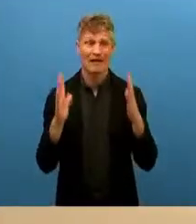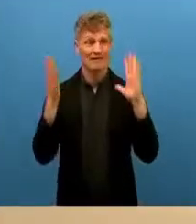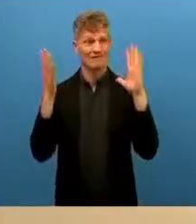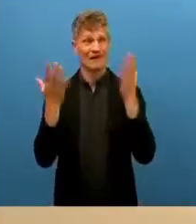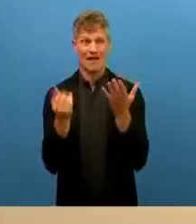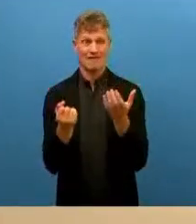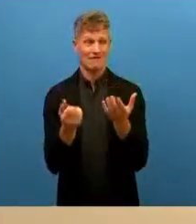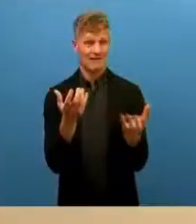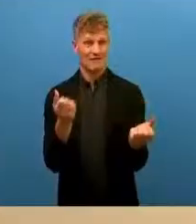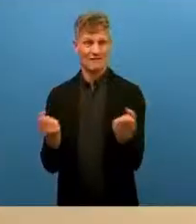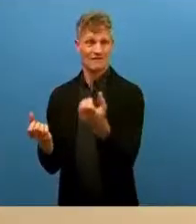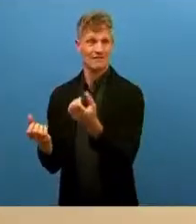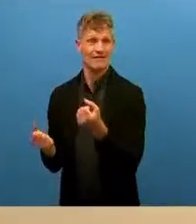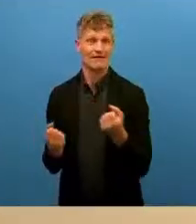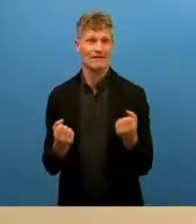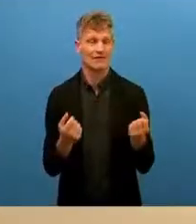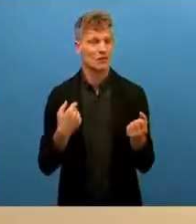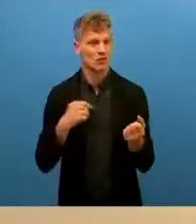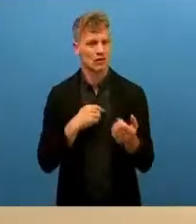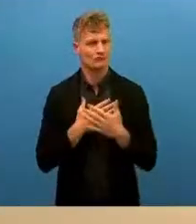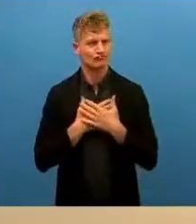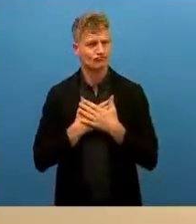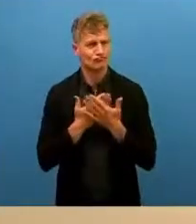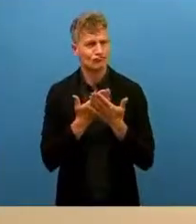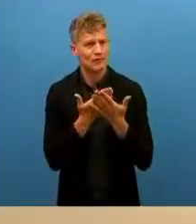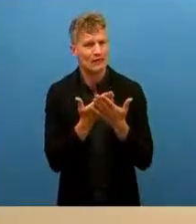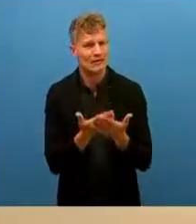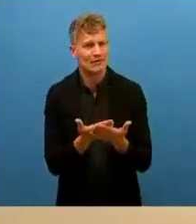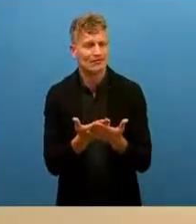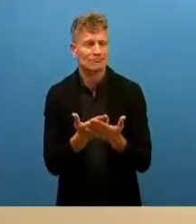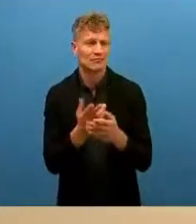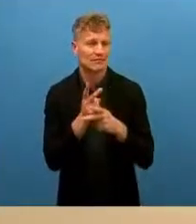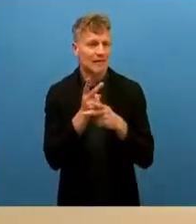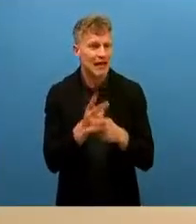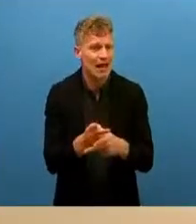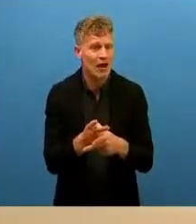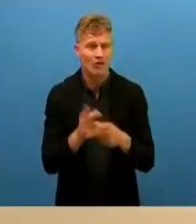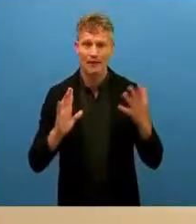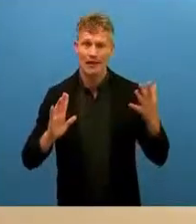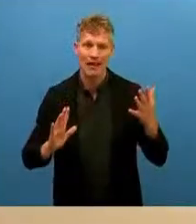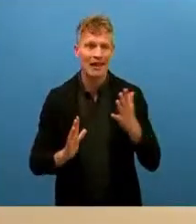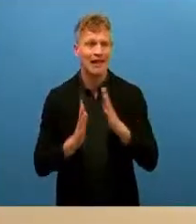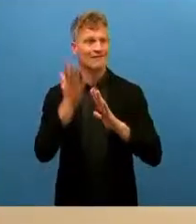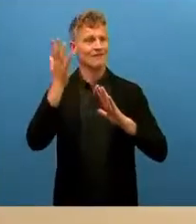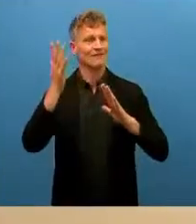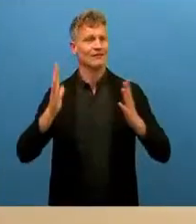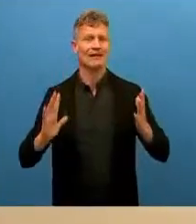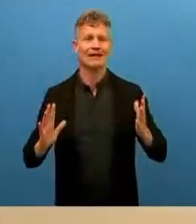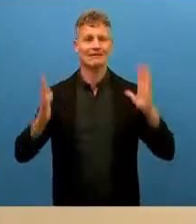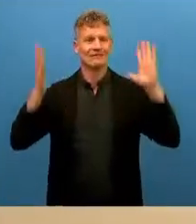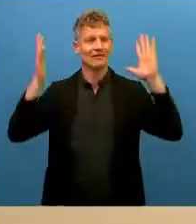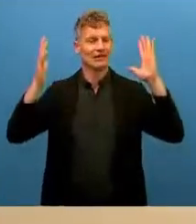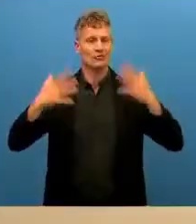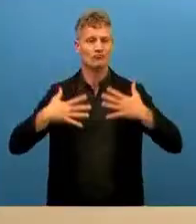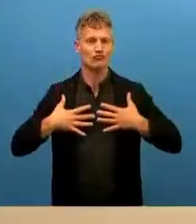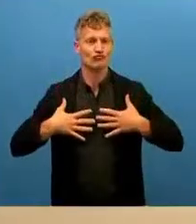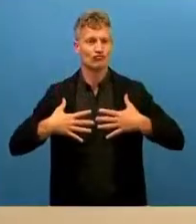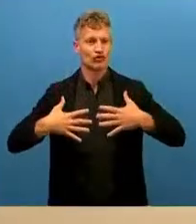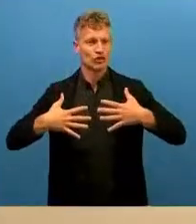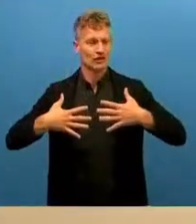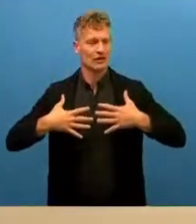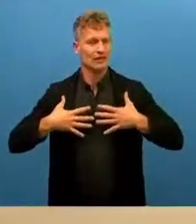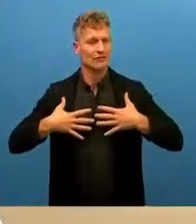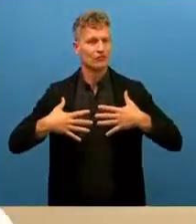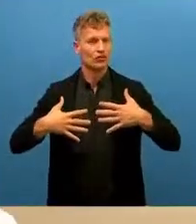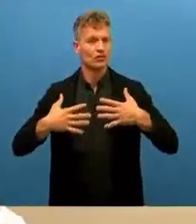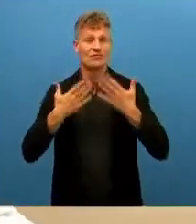care. This form of living, of singing and breathing throughout our people, and we thank you for